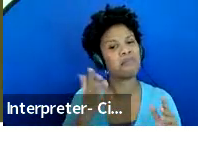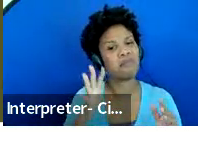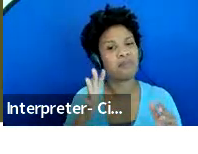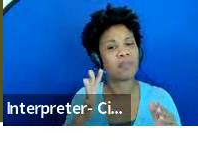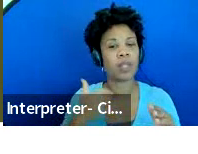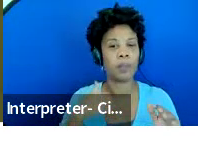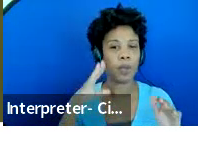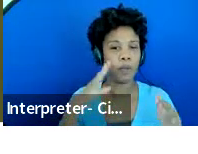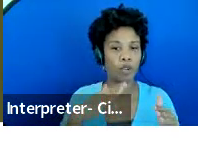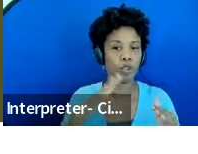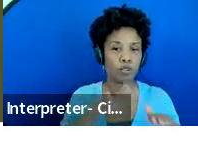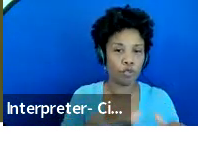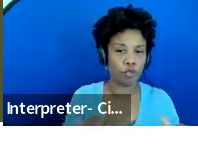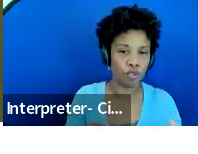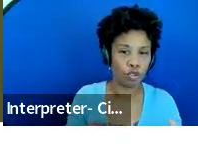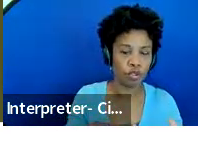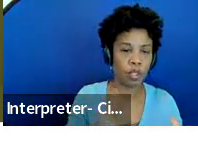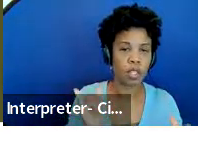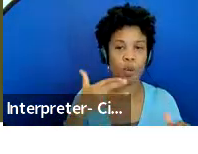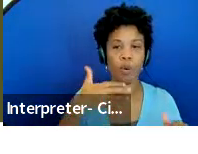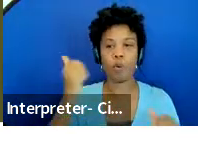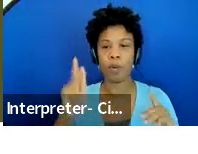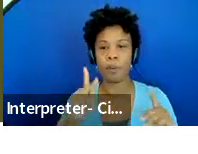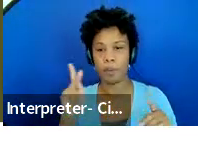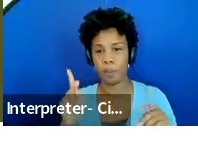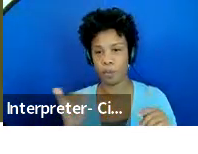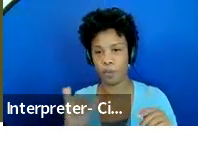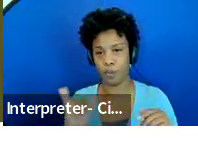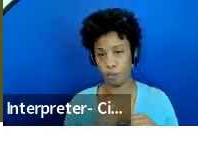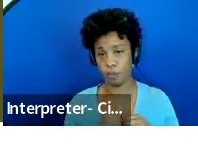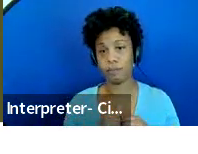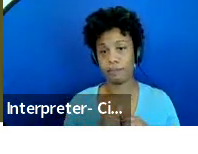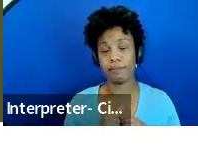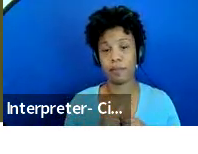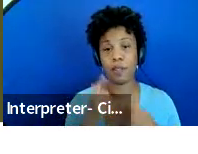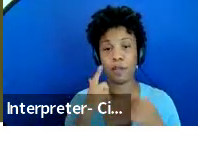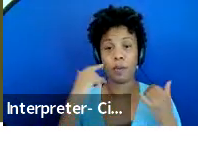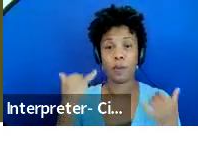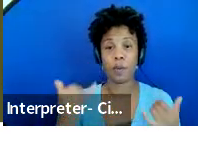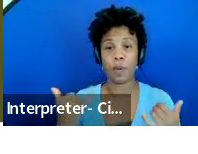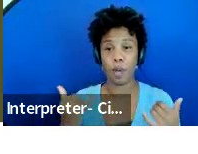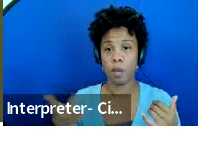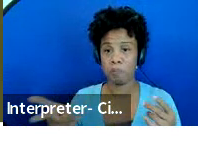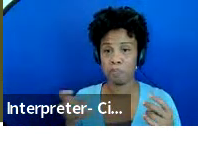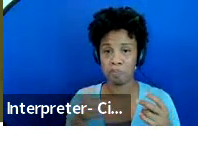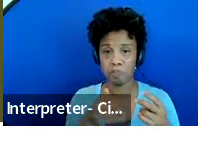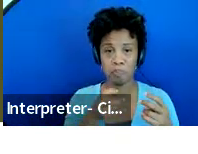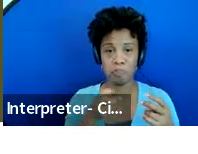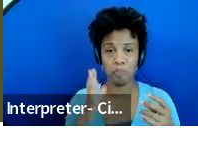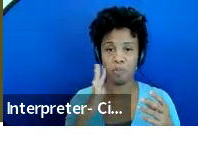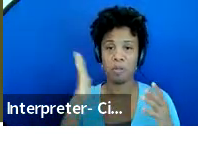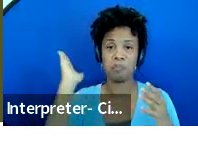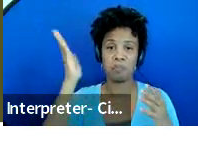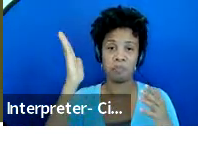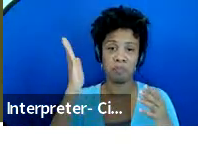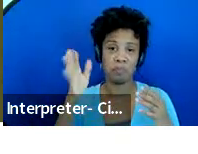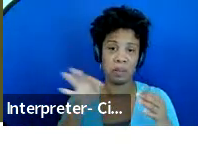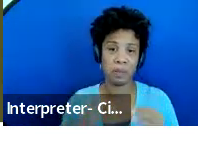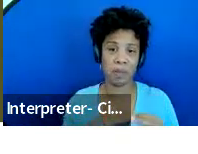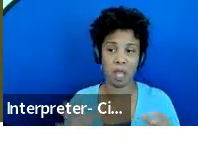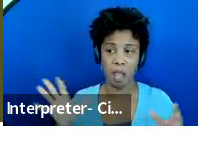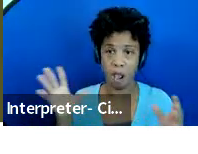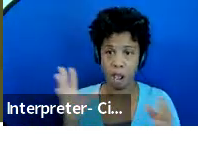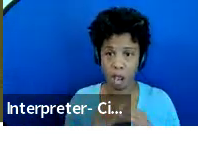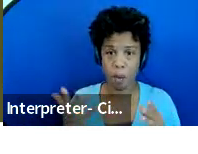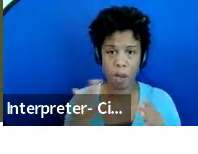and older persons with disabilities. So what I will be doing for this discussion is drawing on all those pieces of research to present the barriers to